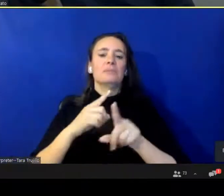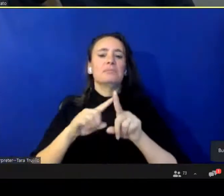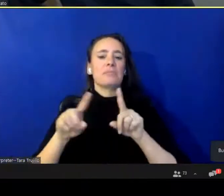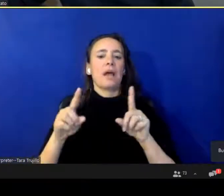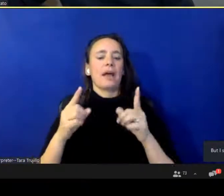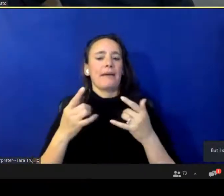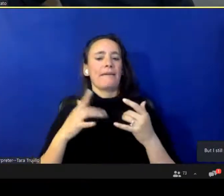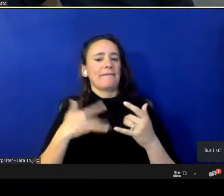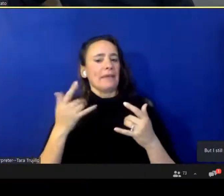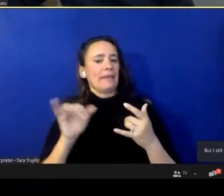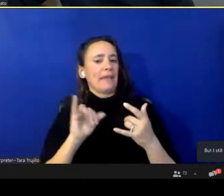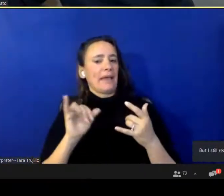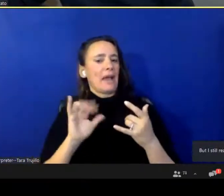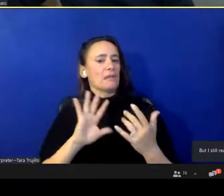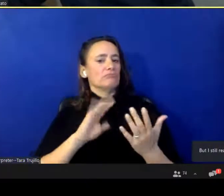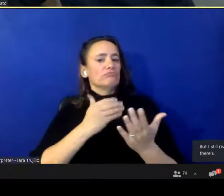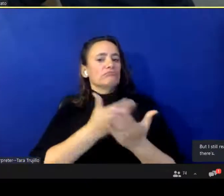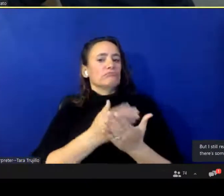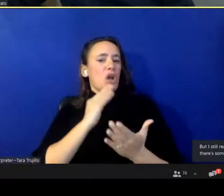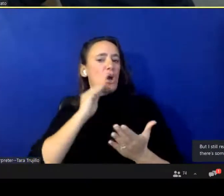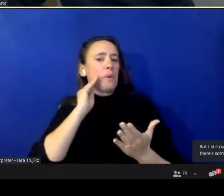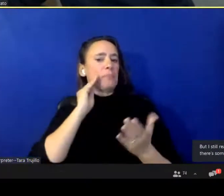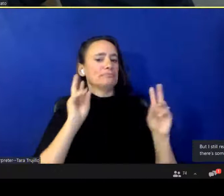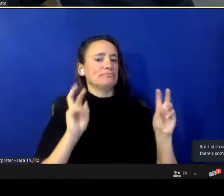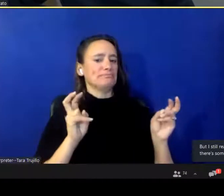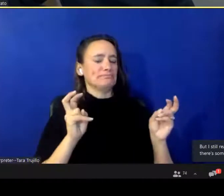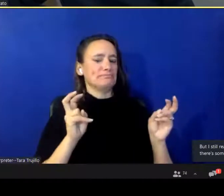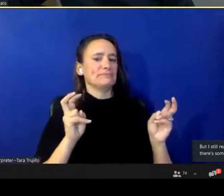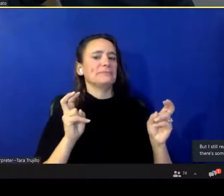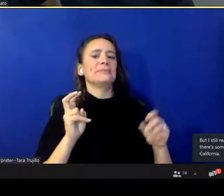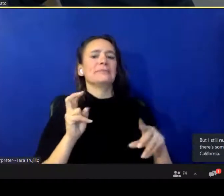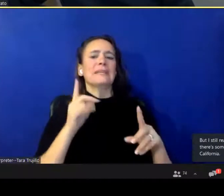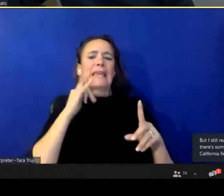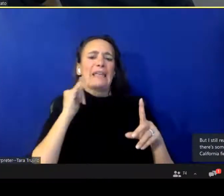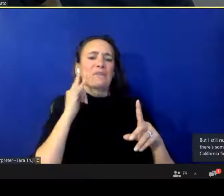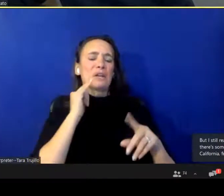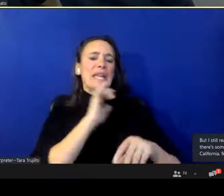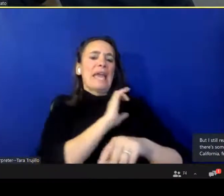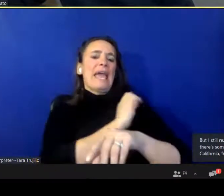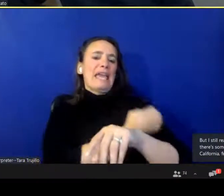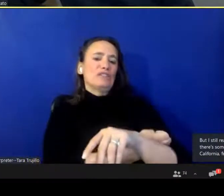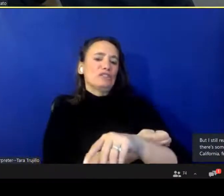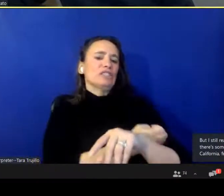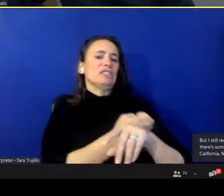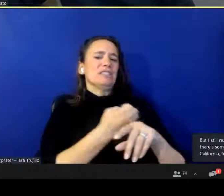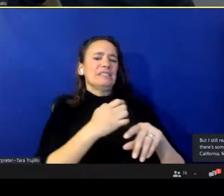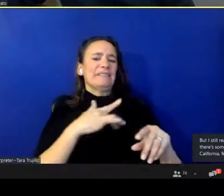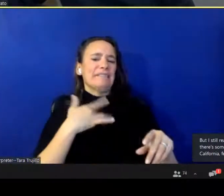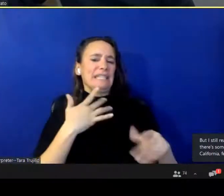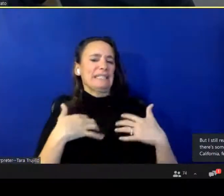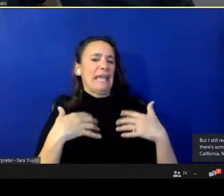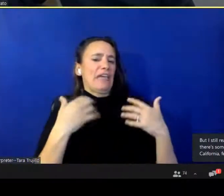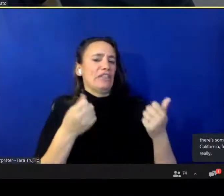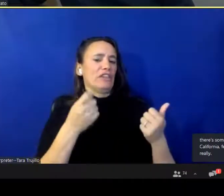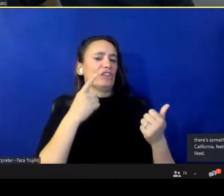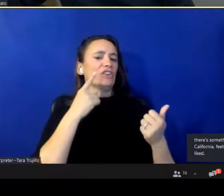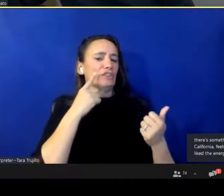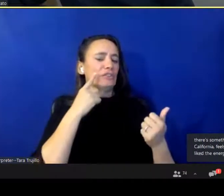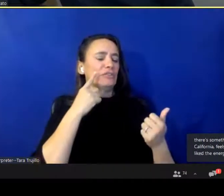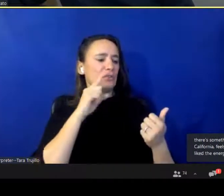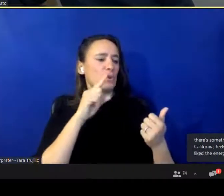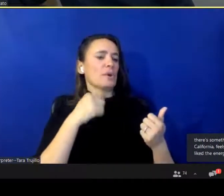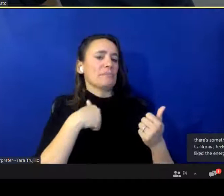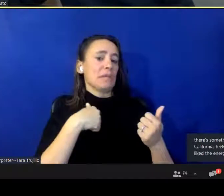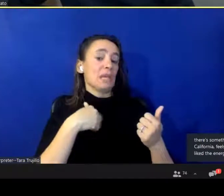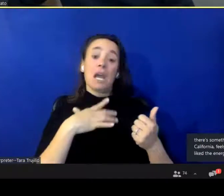like I came home, and there's something about the energy in California that feels healthier for me. I actually really like the energy in